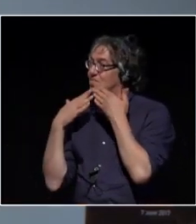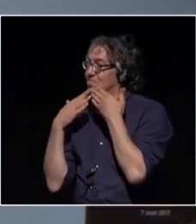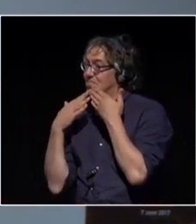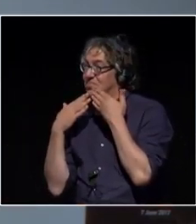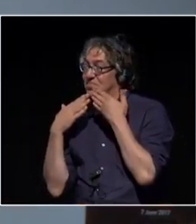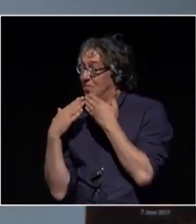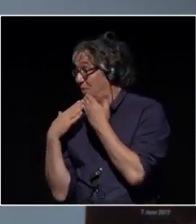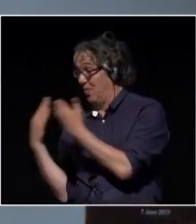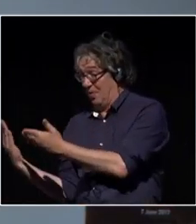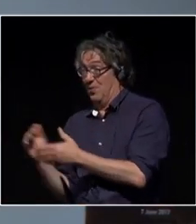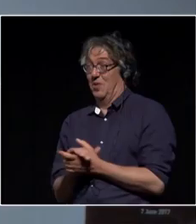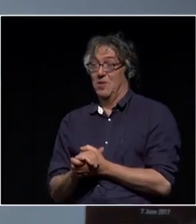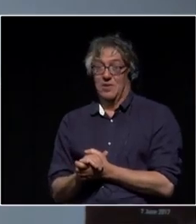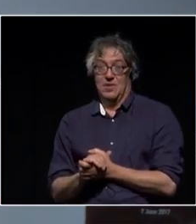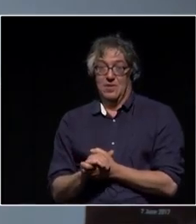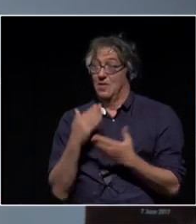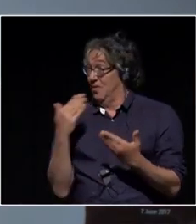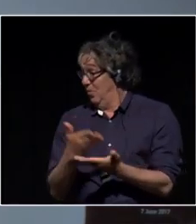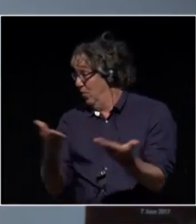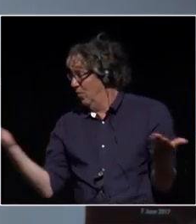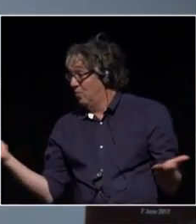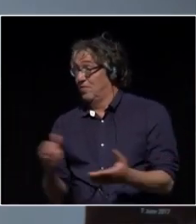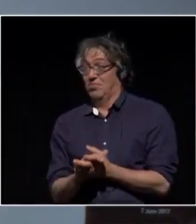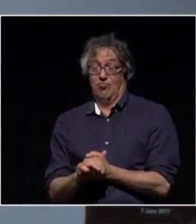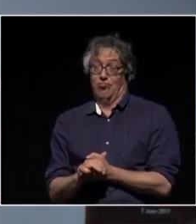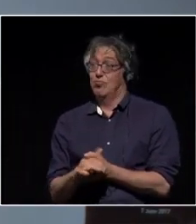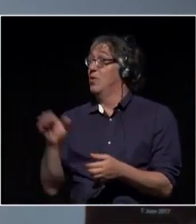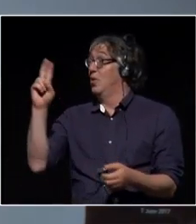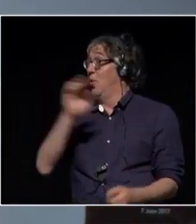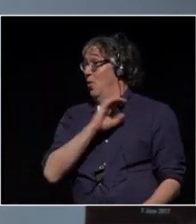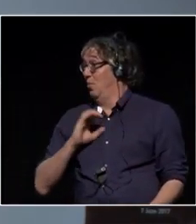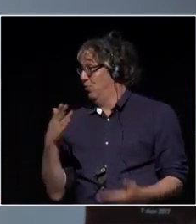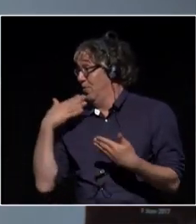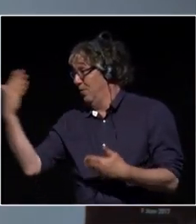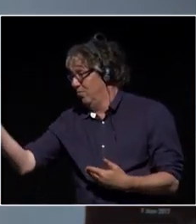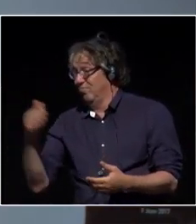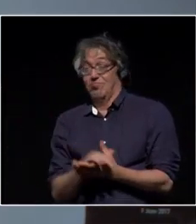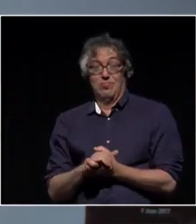Well, thank you, one and all. Thank you to the European Commission.